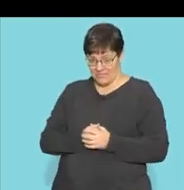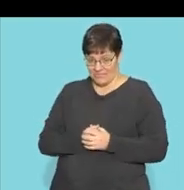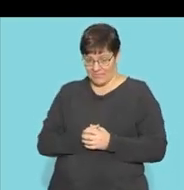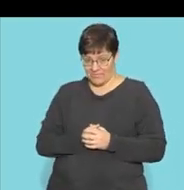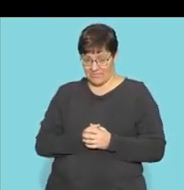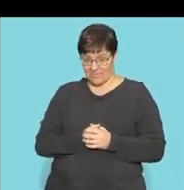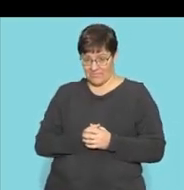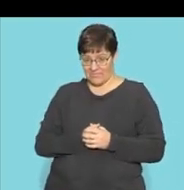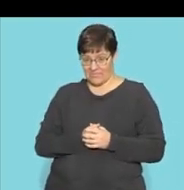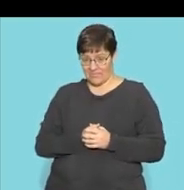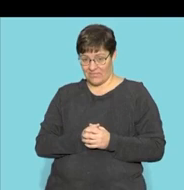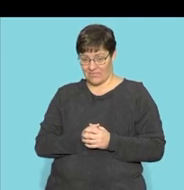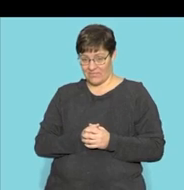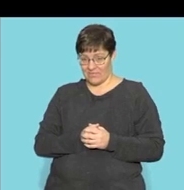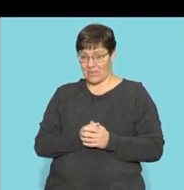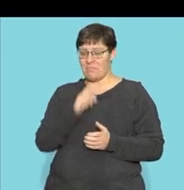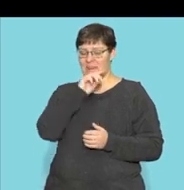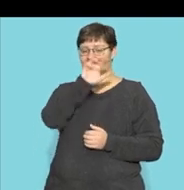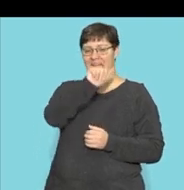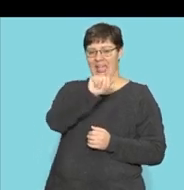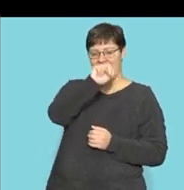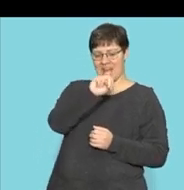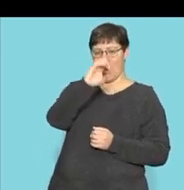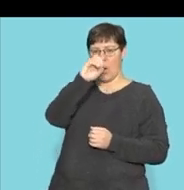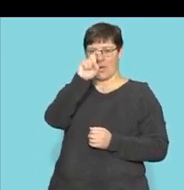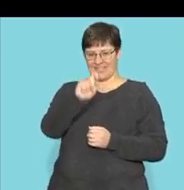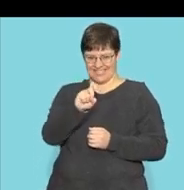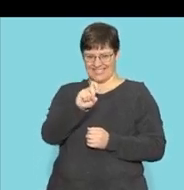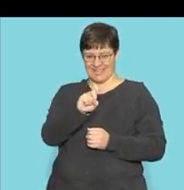Remember? An ox.